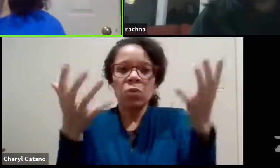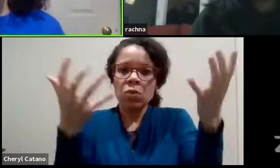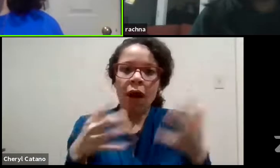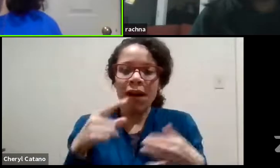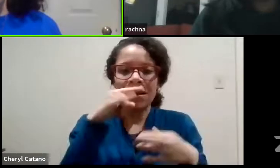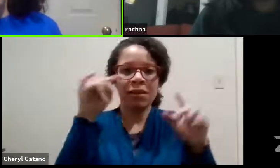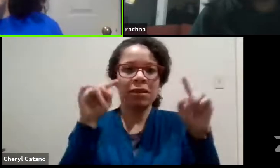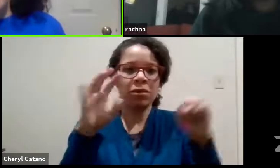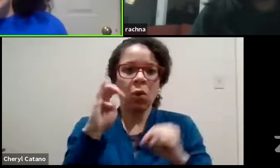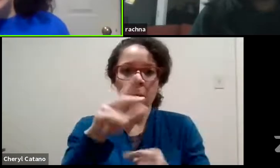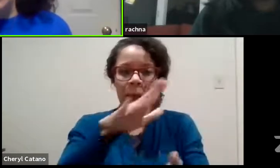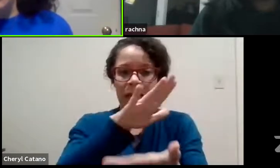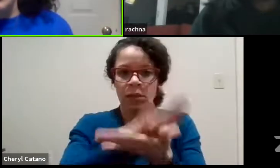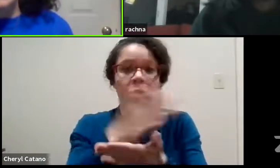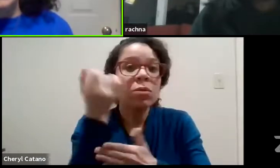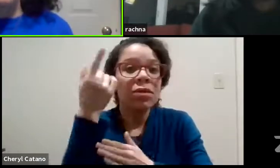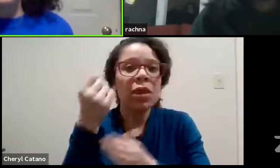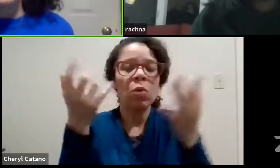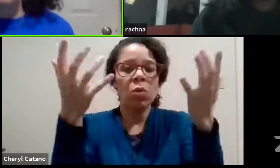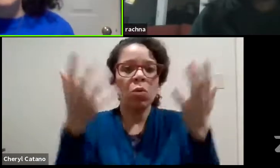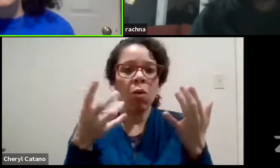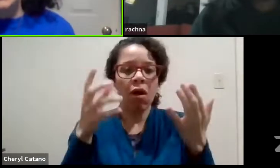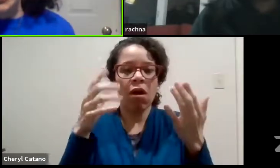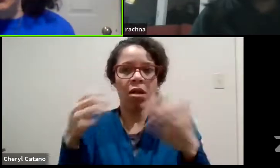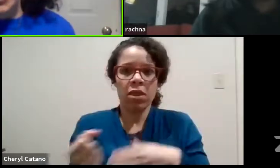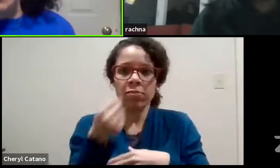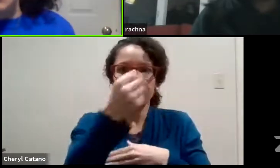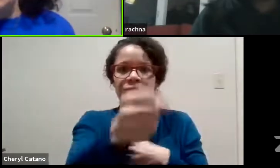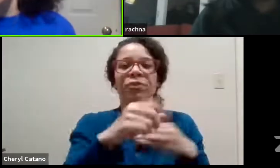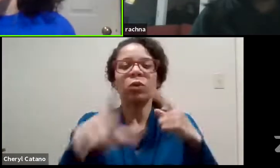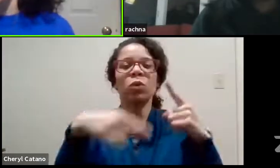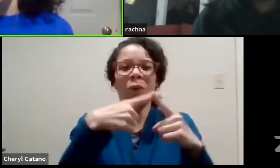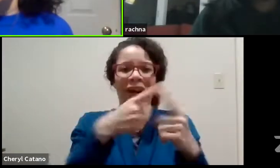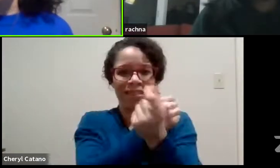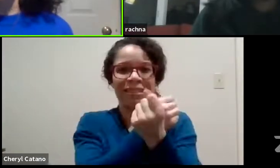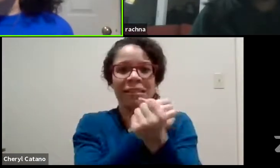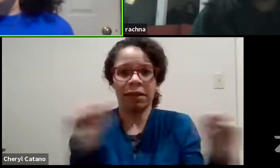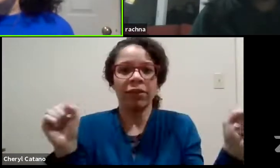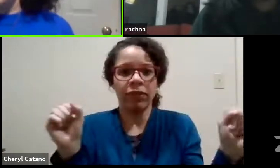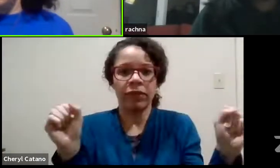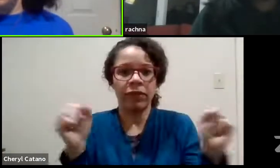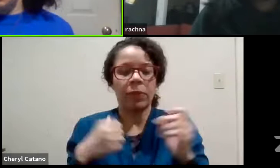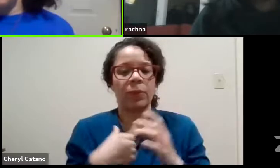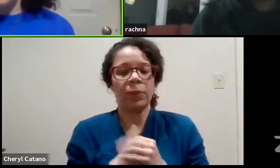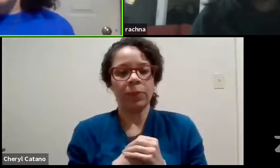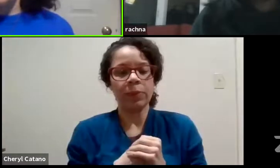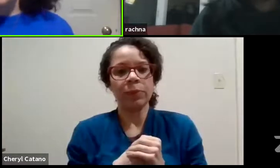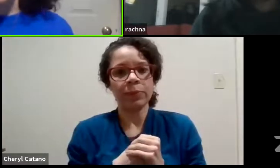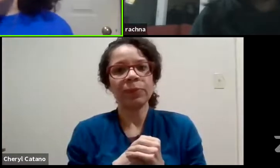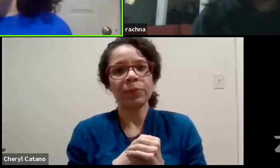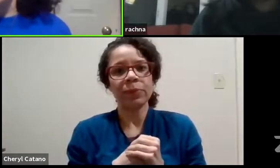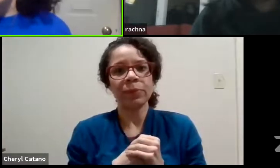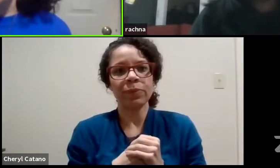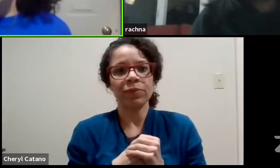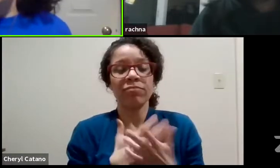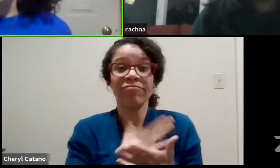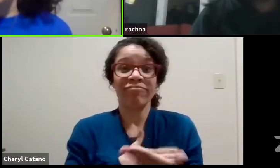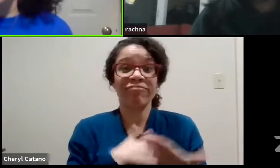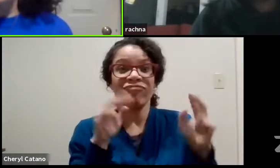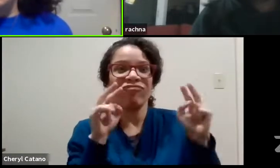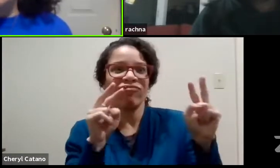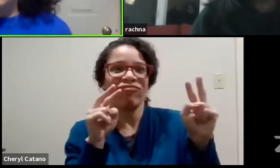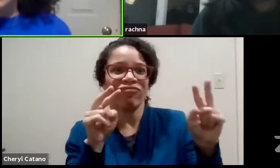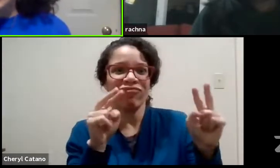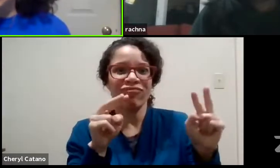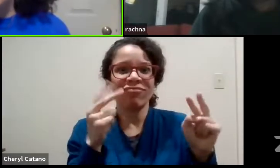school, but want them back in when everything can be done safely. Um, so for sure, keep an eye out